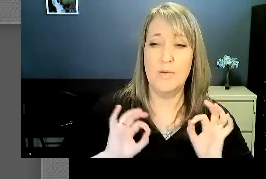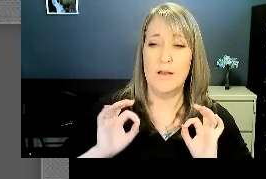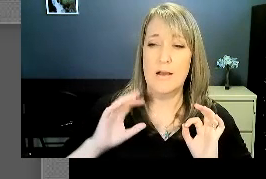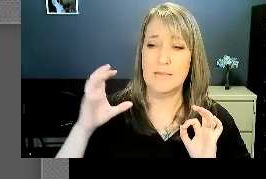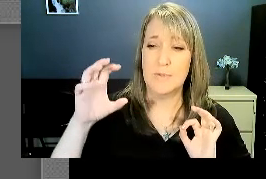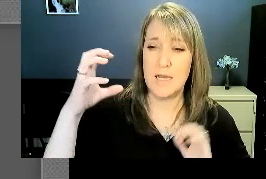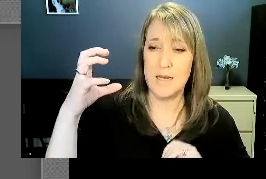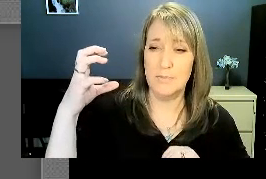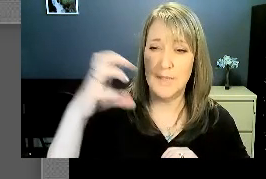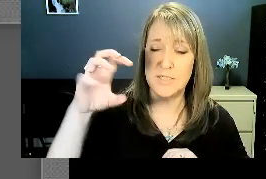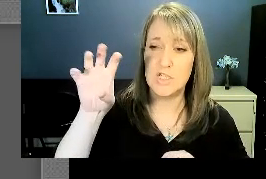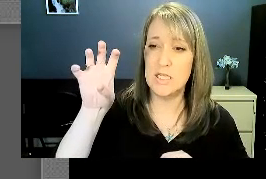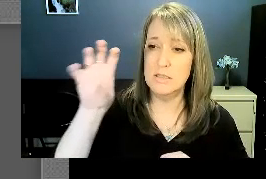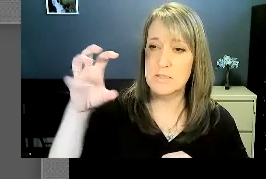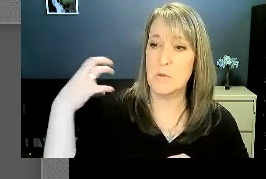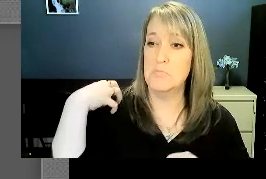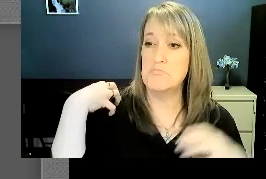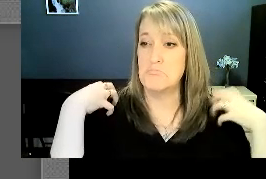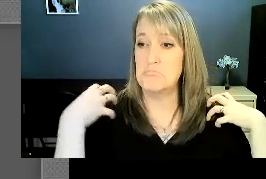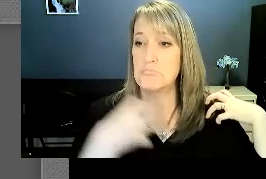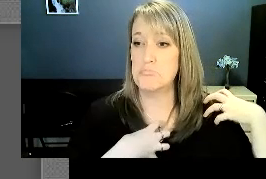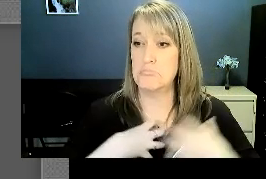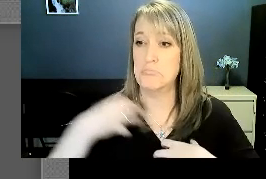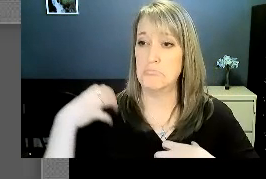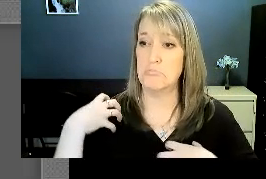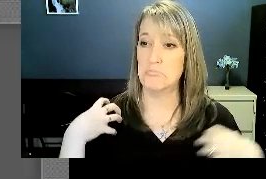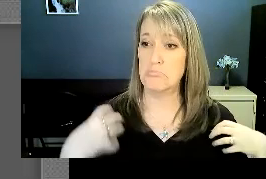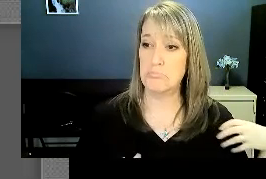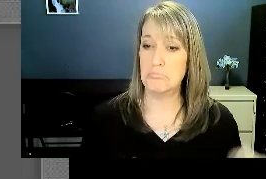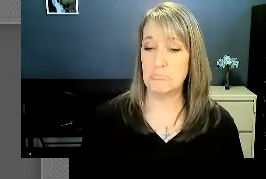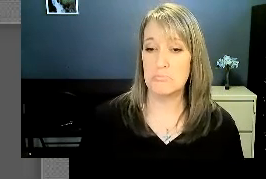Not polka dots, but kind of blotchy. So